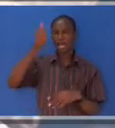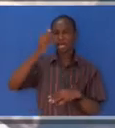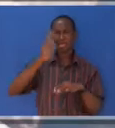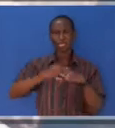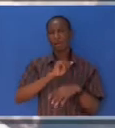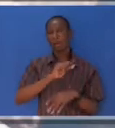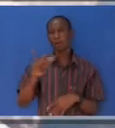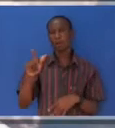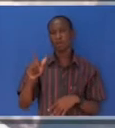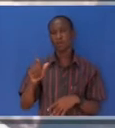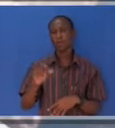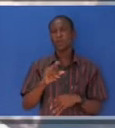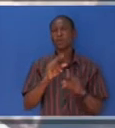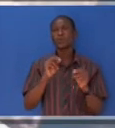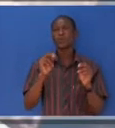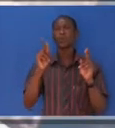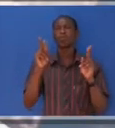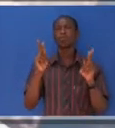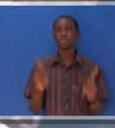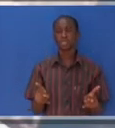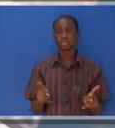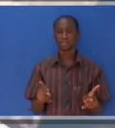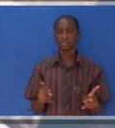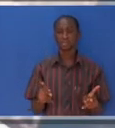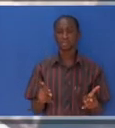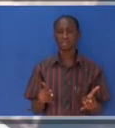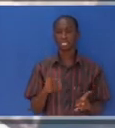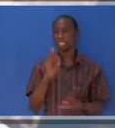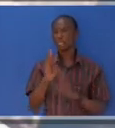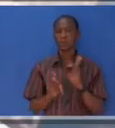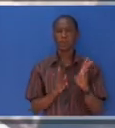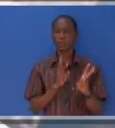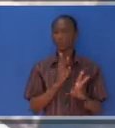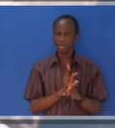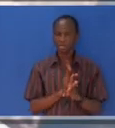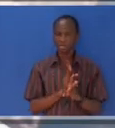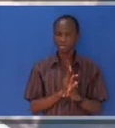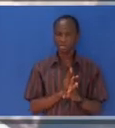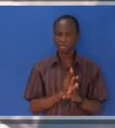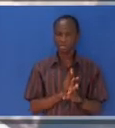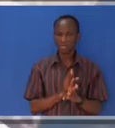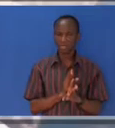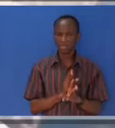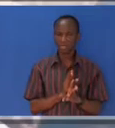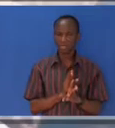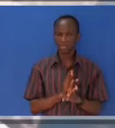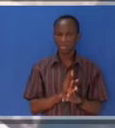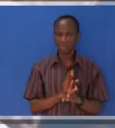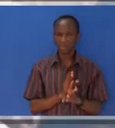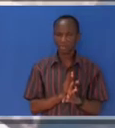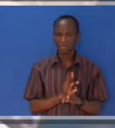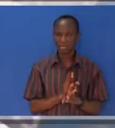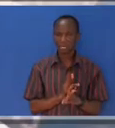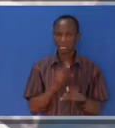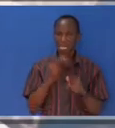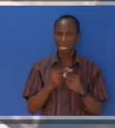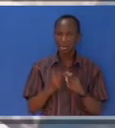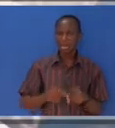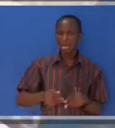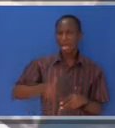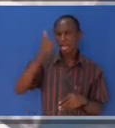There is no human being in history, in the universe, who has been